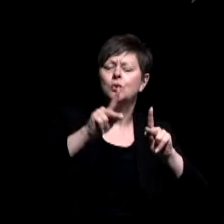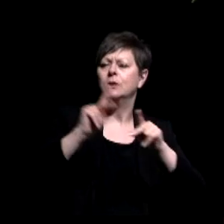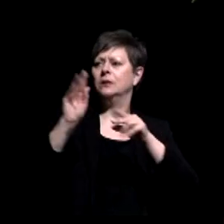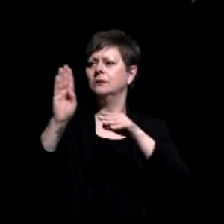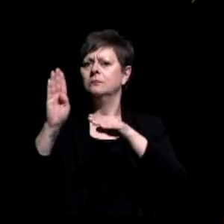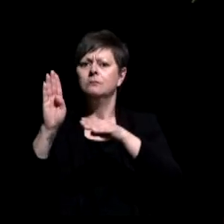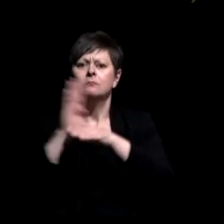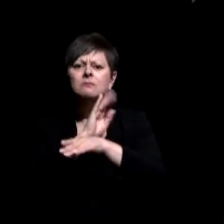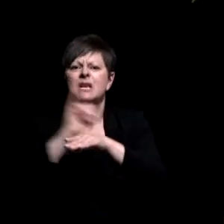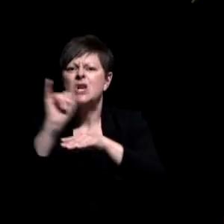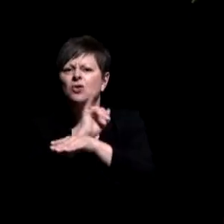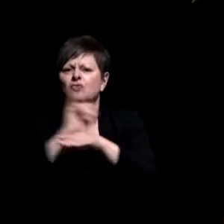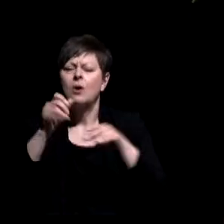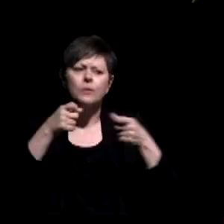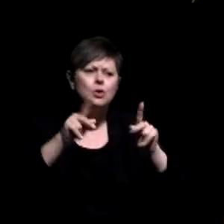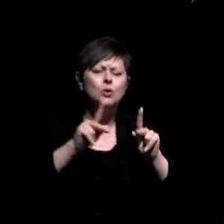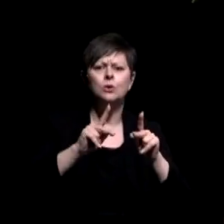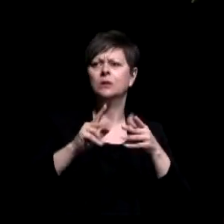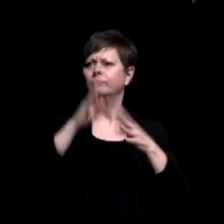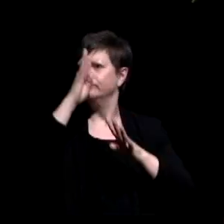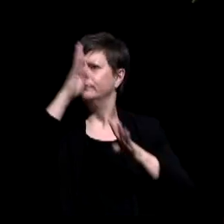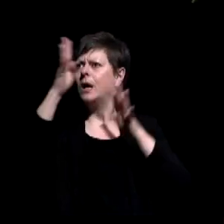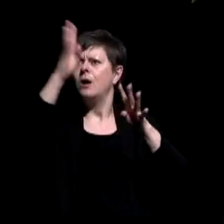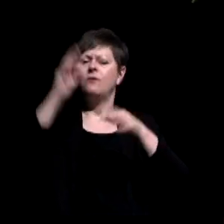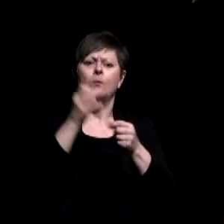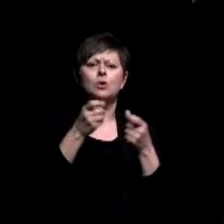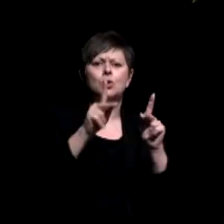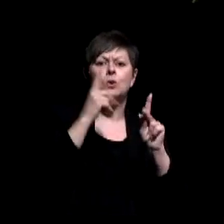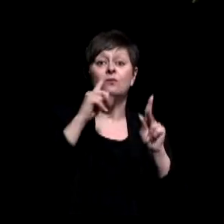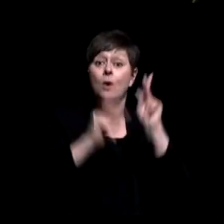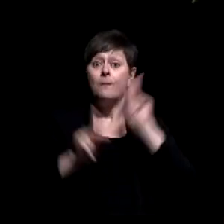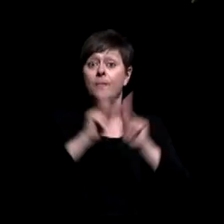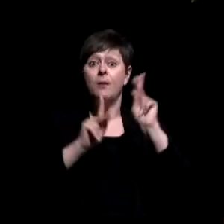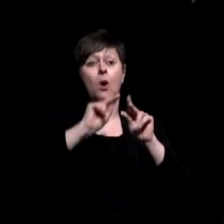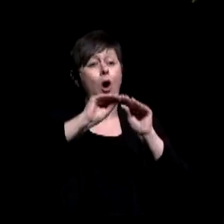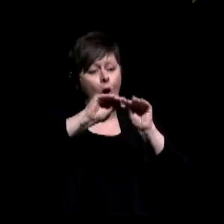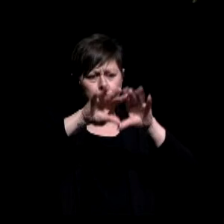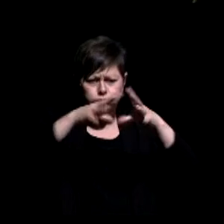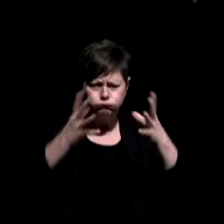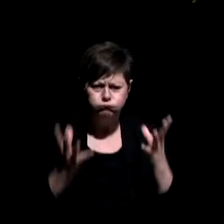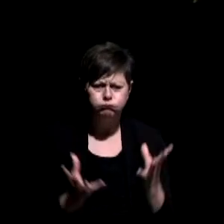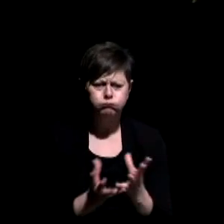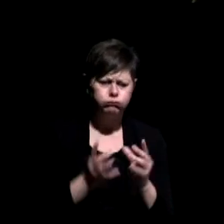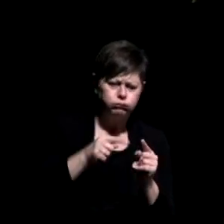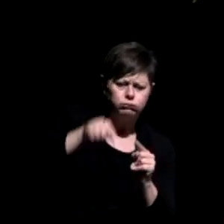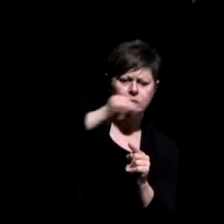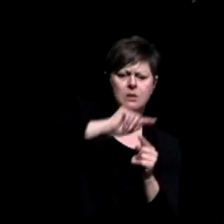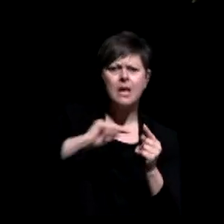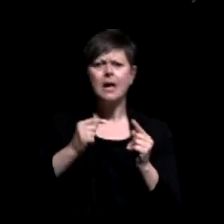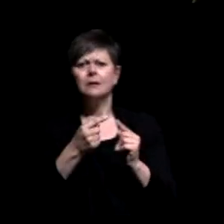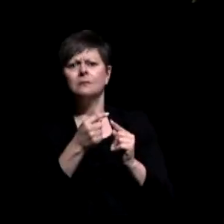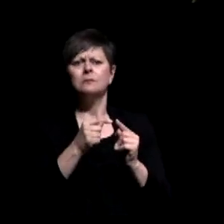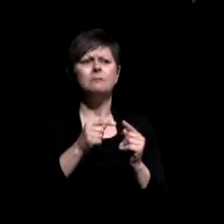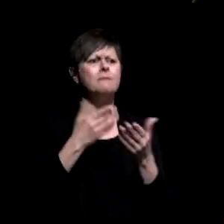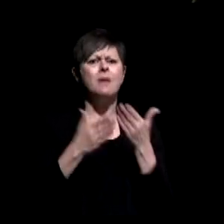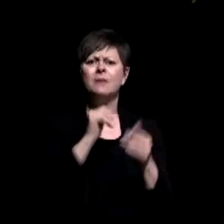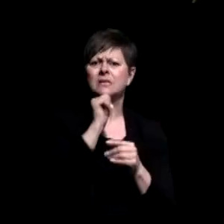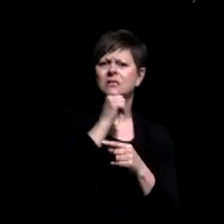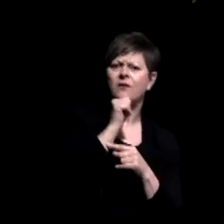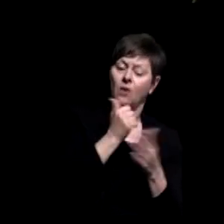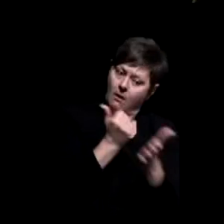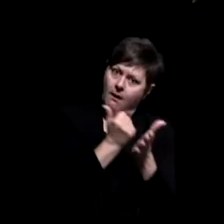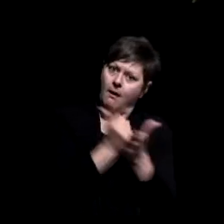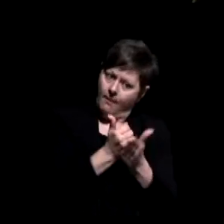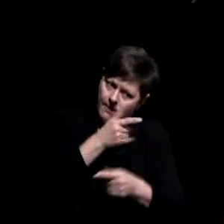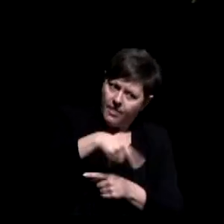creative opportunities, opportunities for other people around the world who have been suffering to create a path forward, a sustainable path